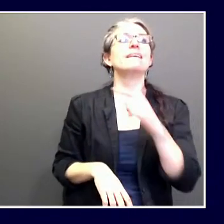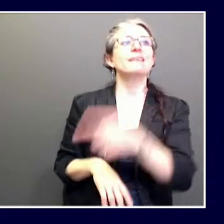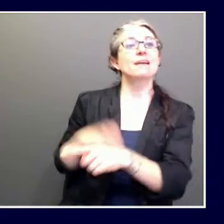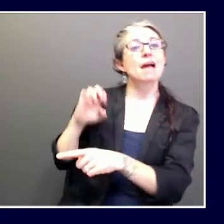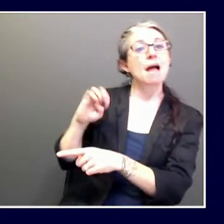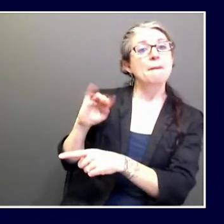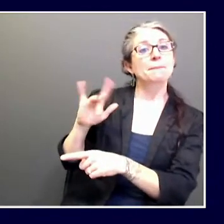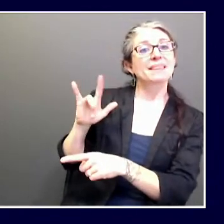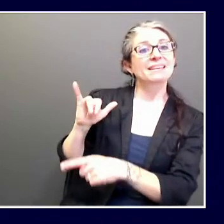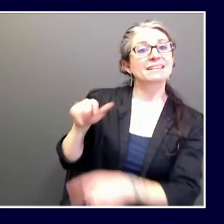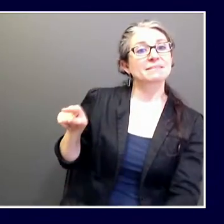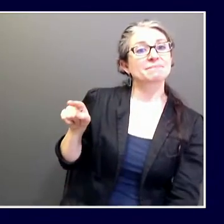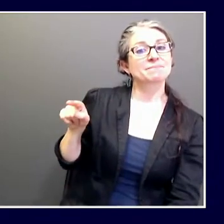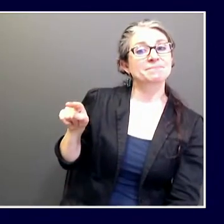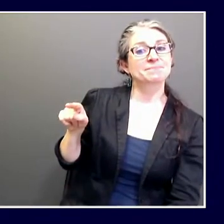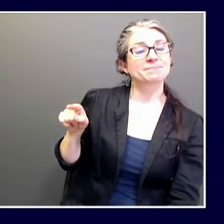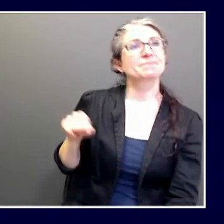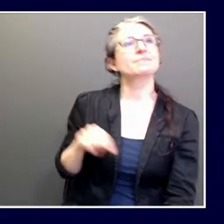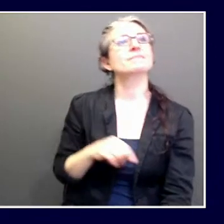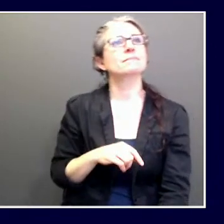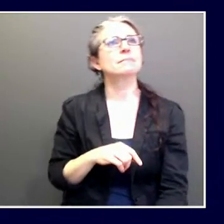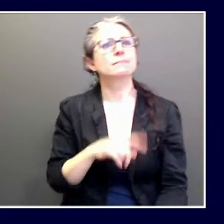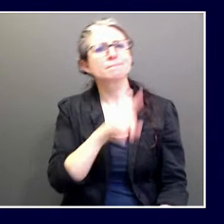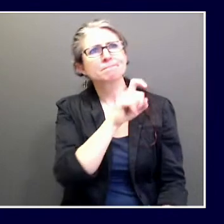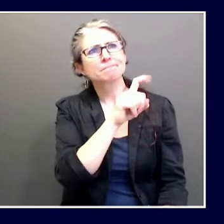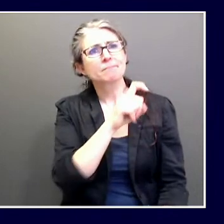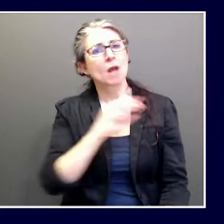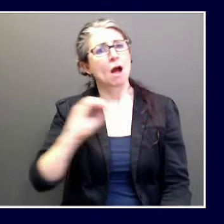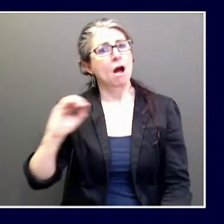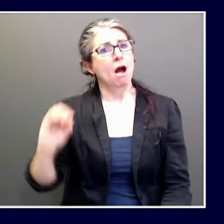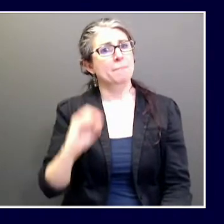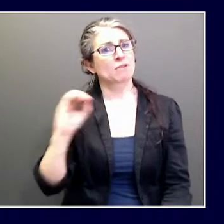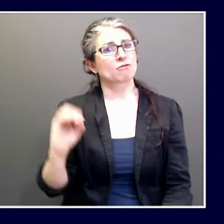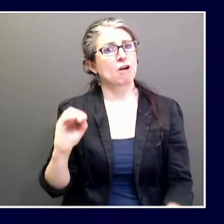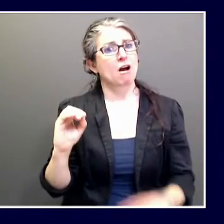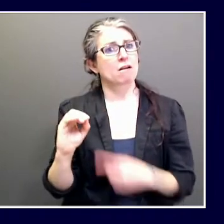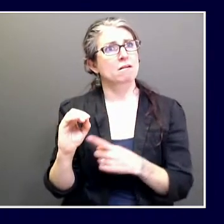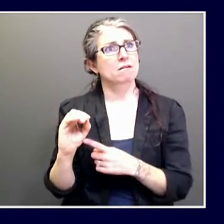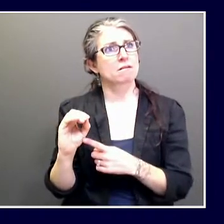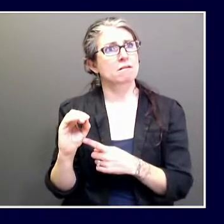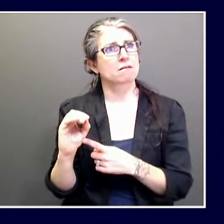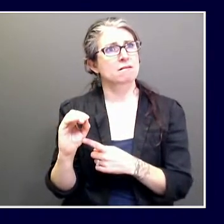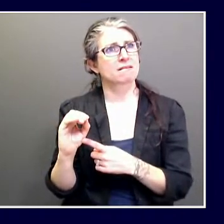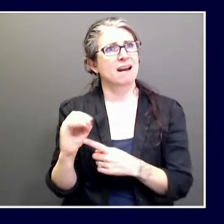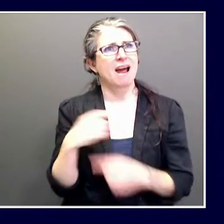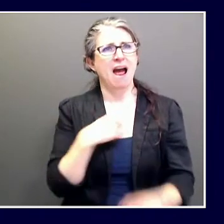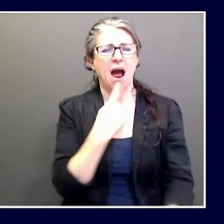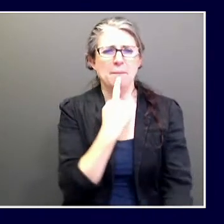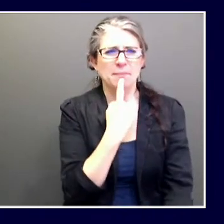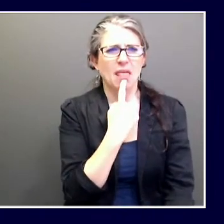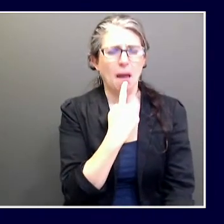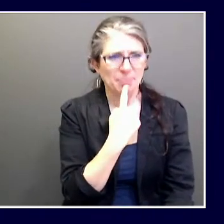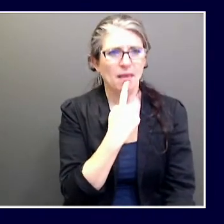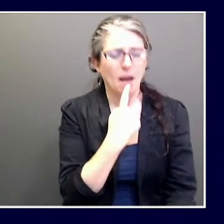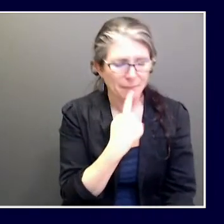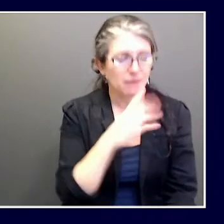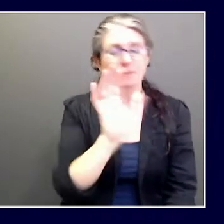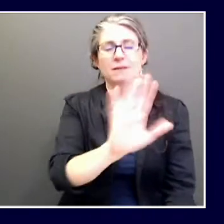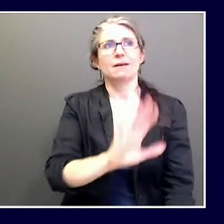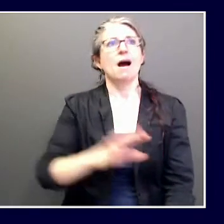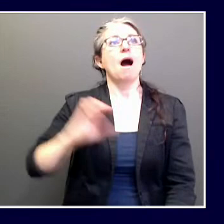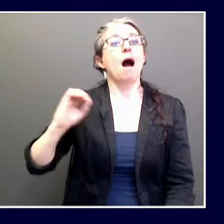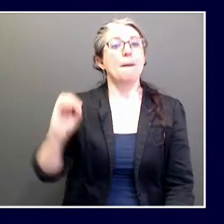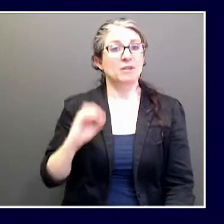with Omicron, I think we're all going to struggle saying this for a while. I know we don't know much about it